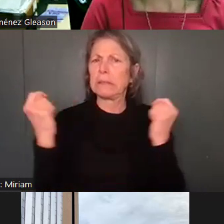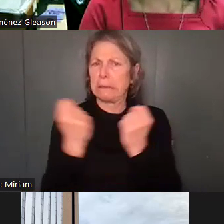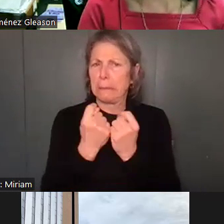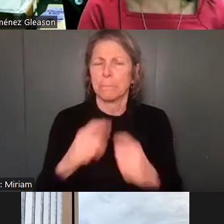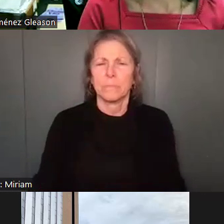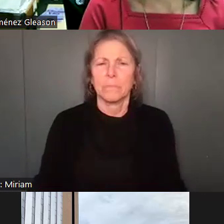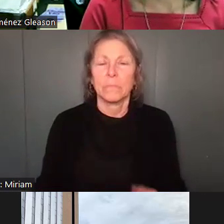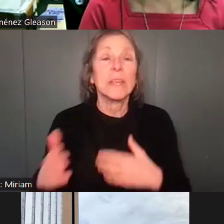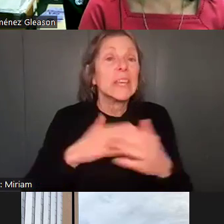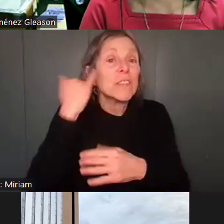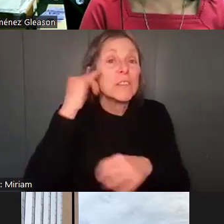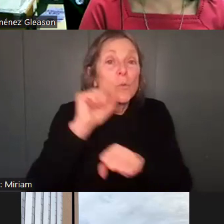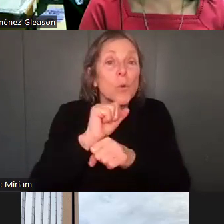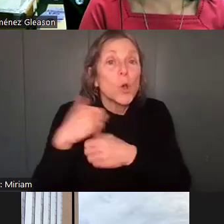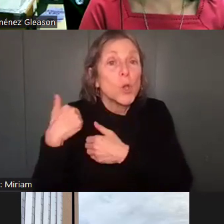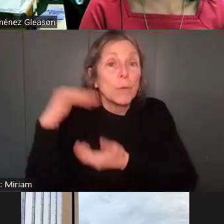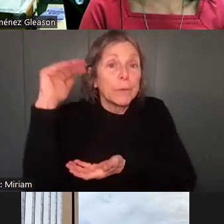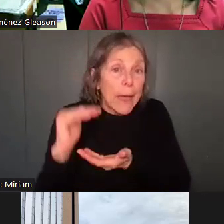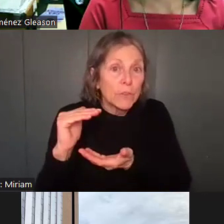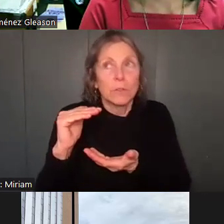Even if the workload is less or different.